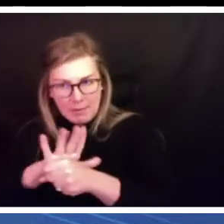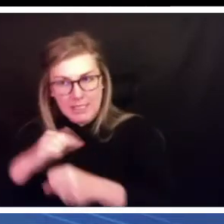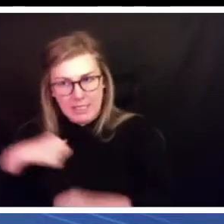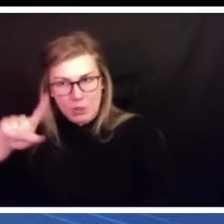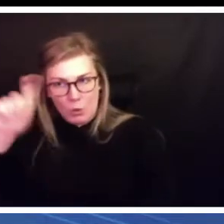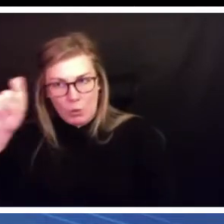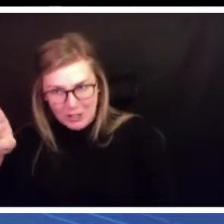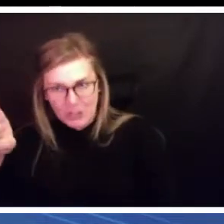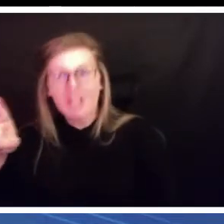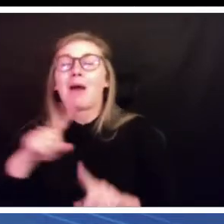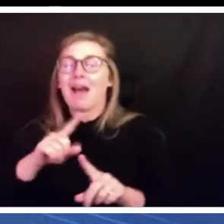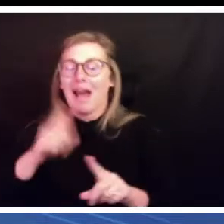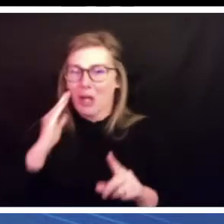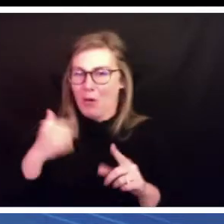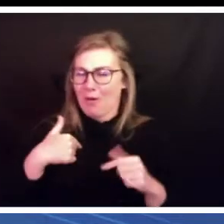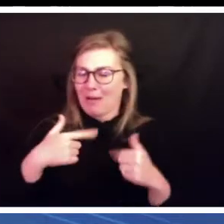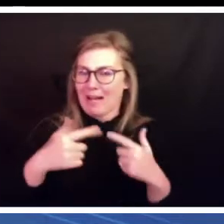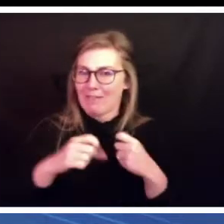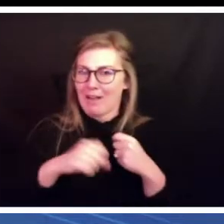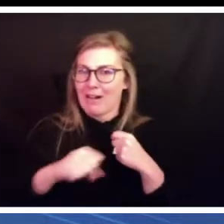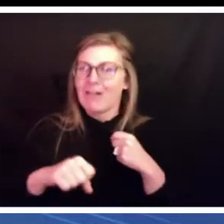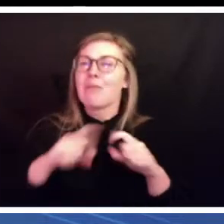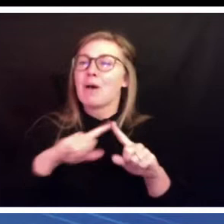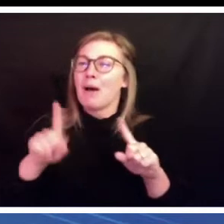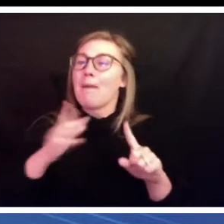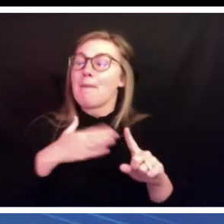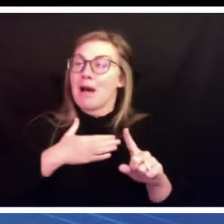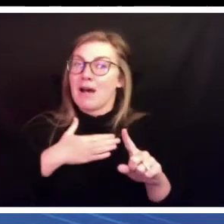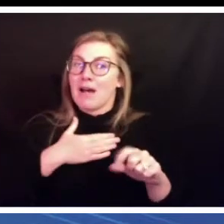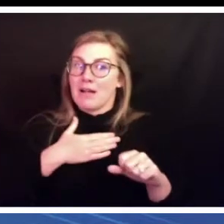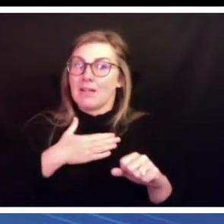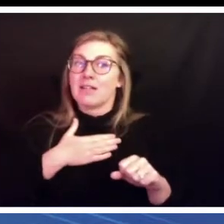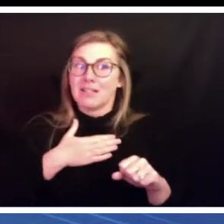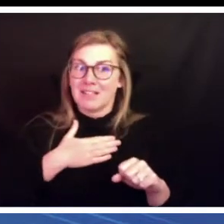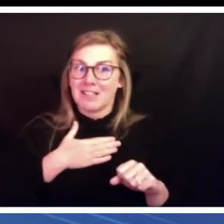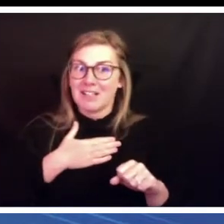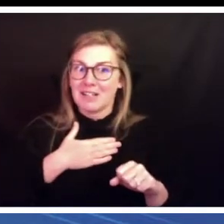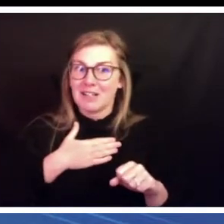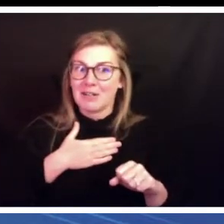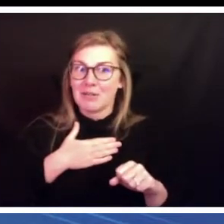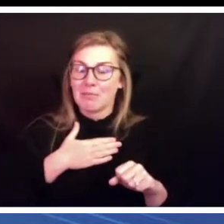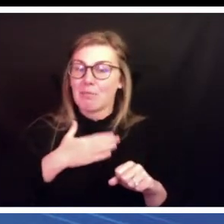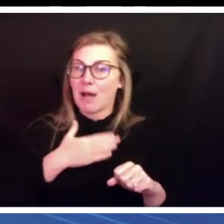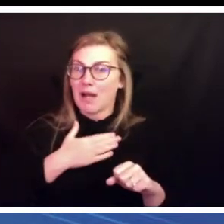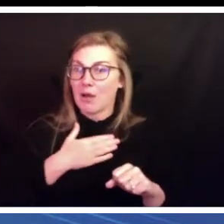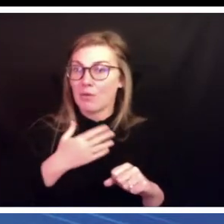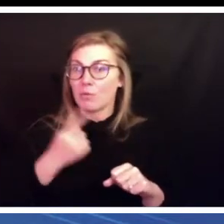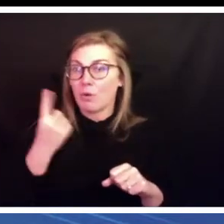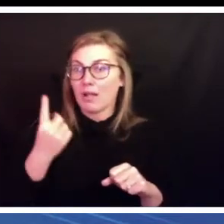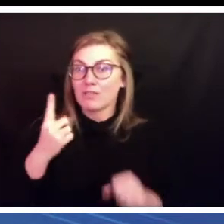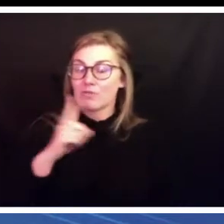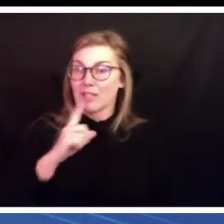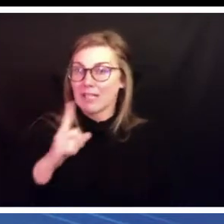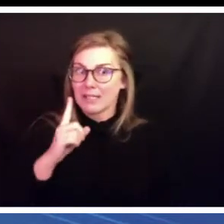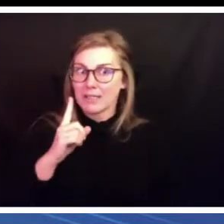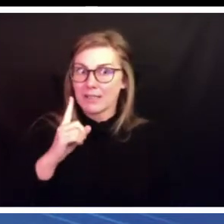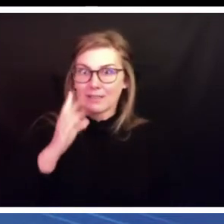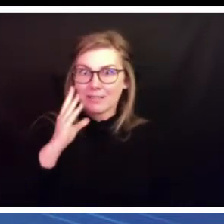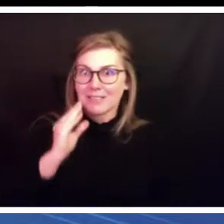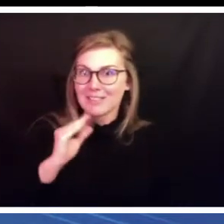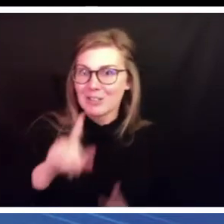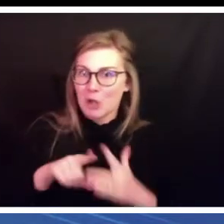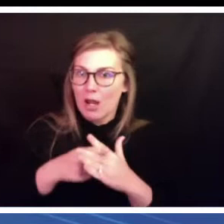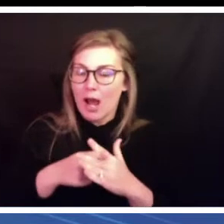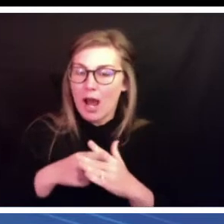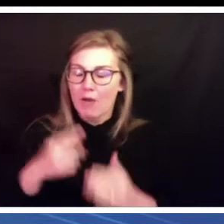something from my perspective in my one, uh, my, my one foray into this was that there's such an art to it because